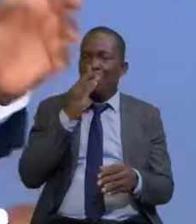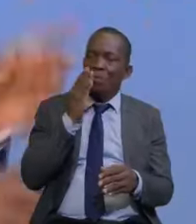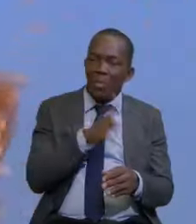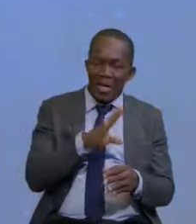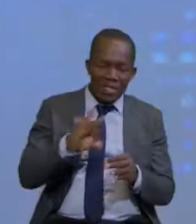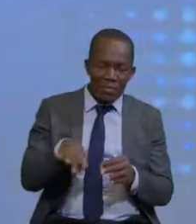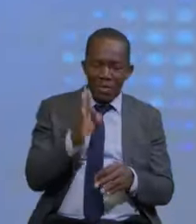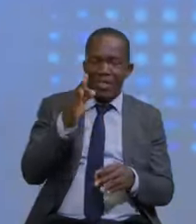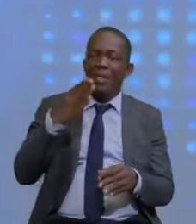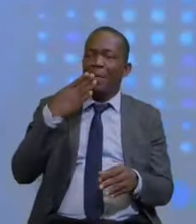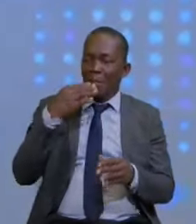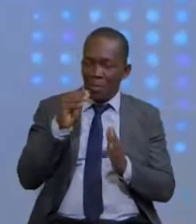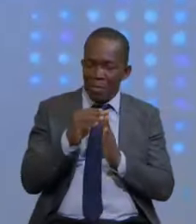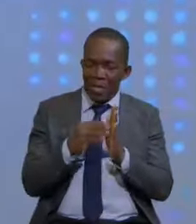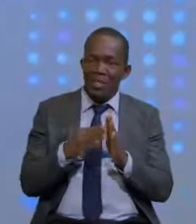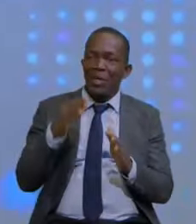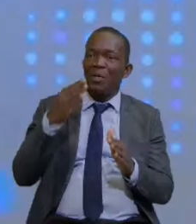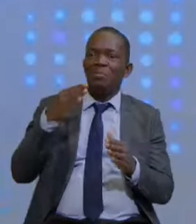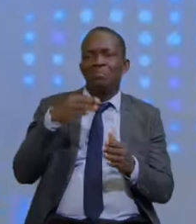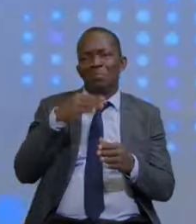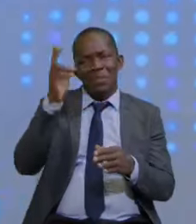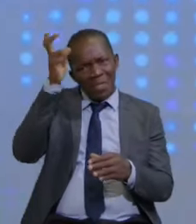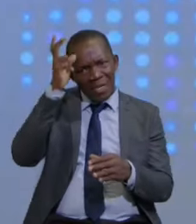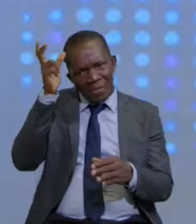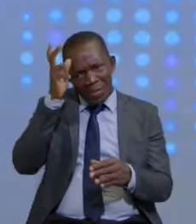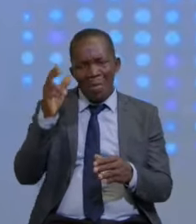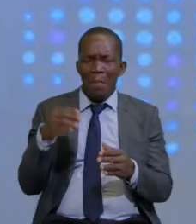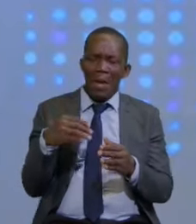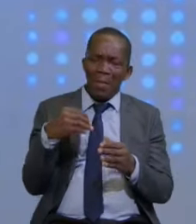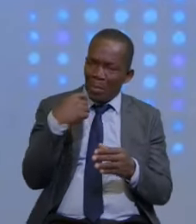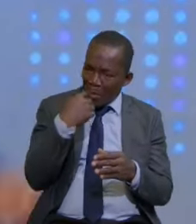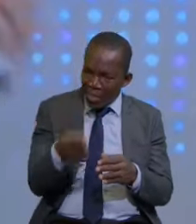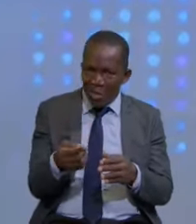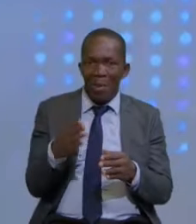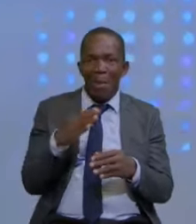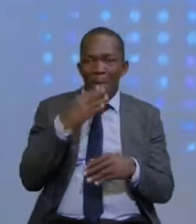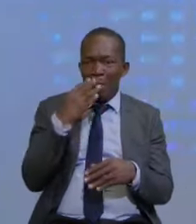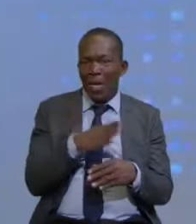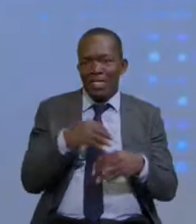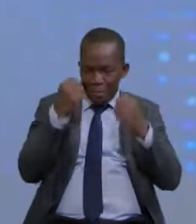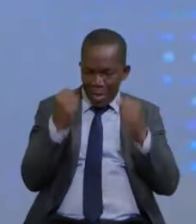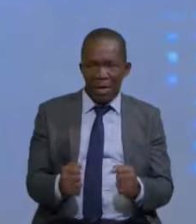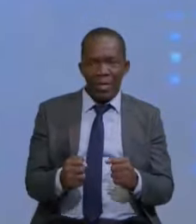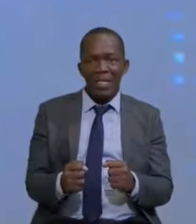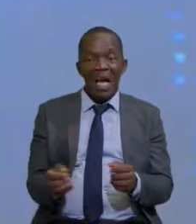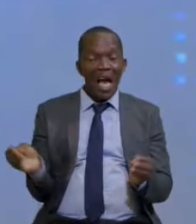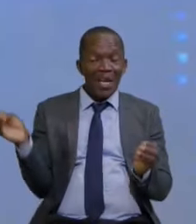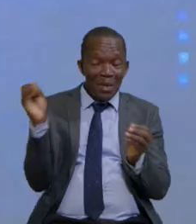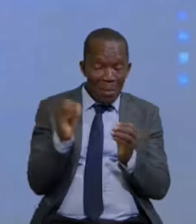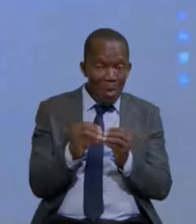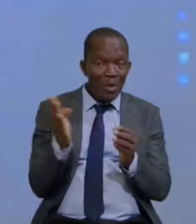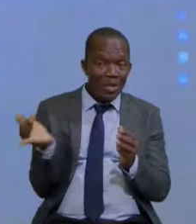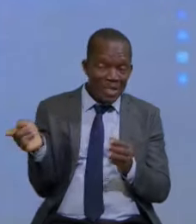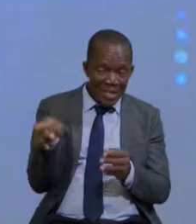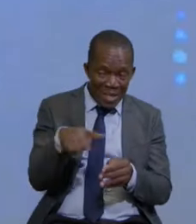principalities and powers. And the more they do that, the more they become afraid, and the more they lose the sense and